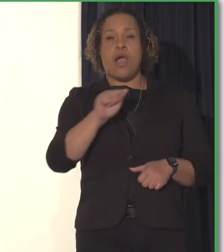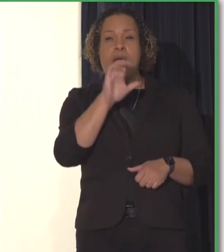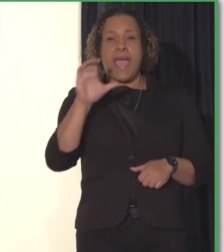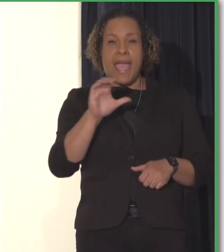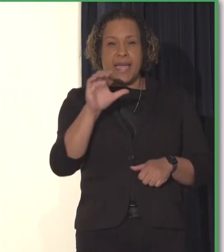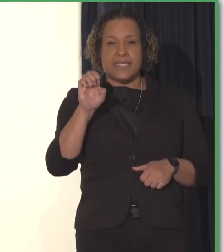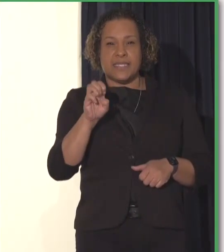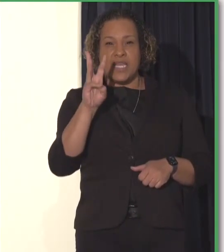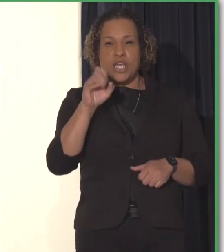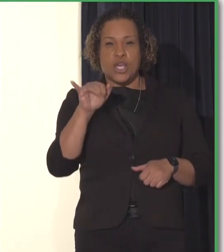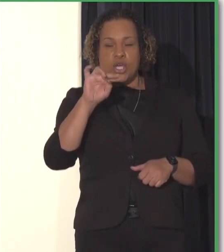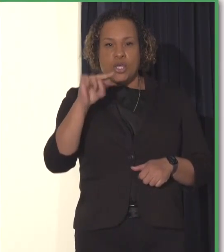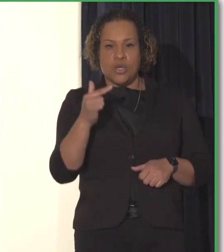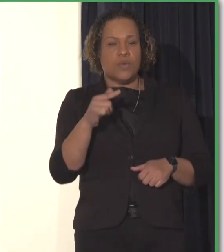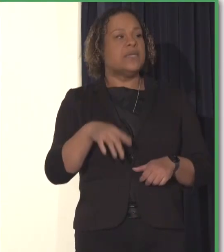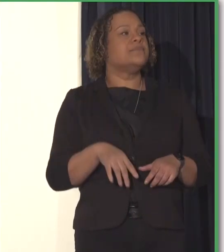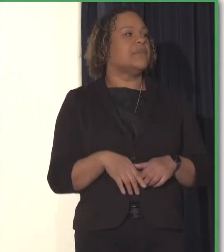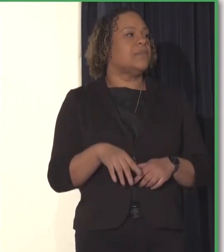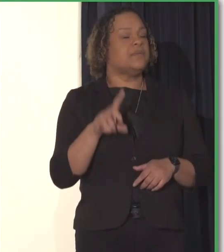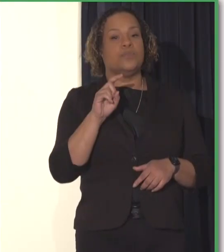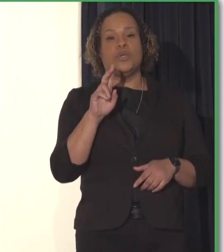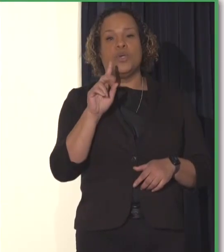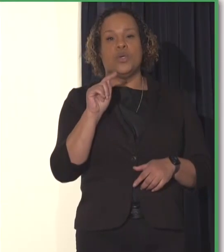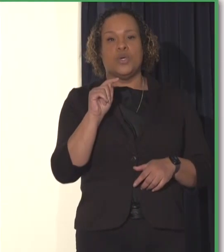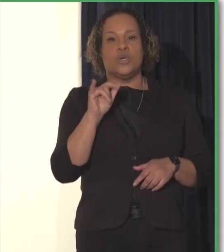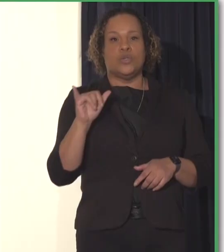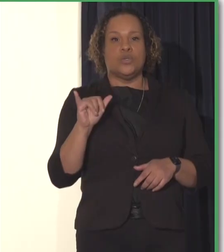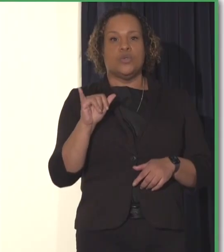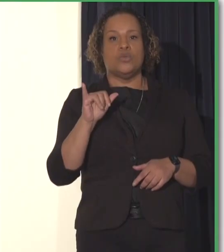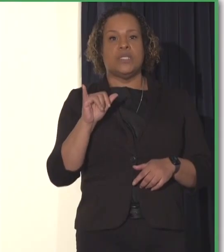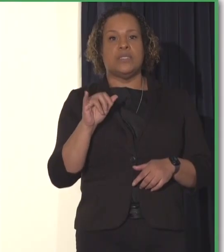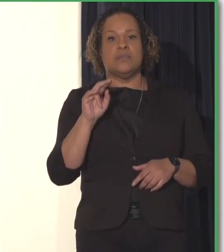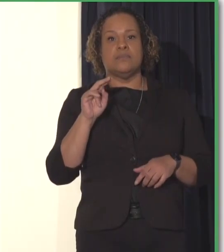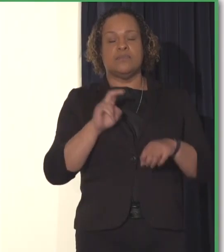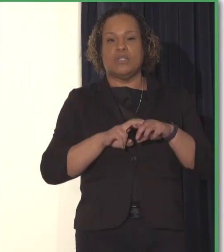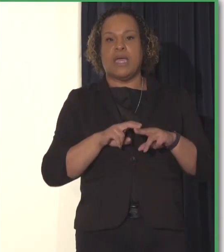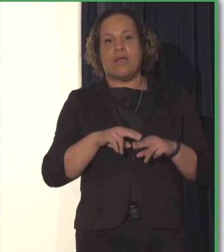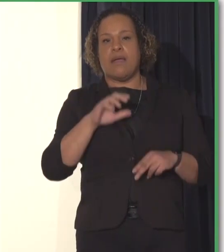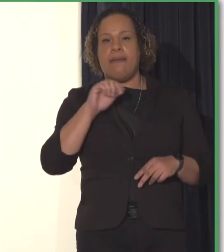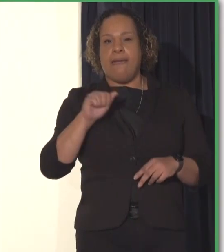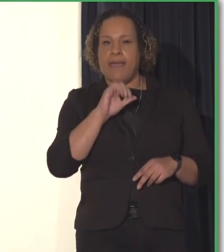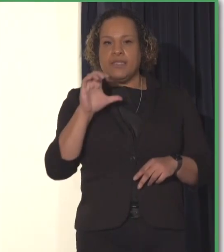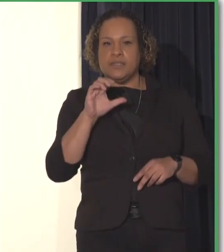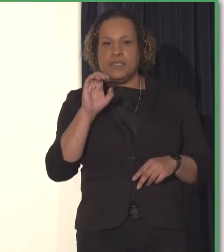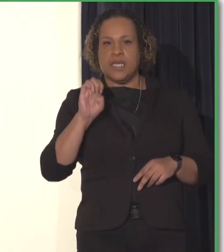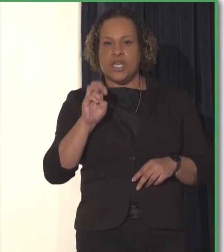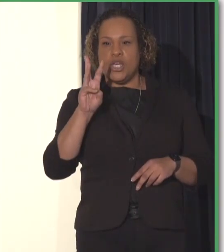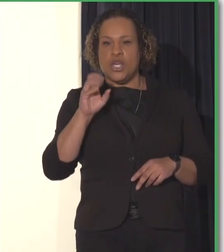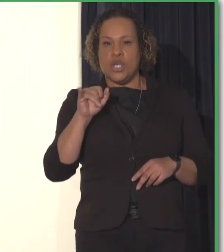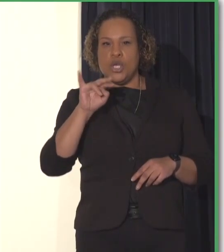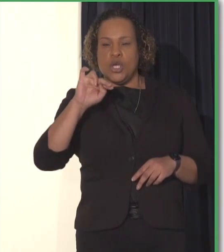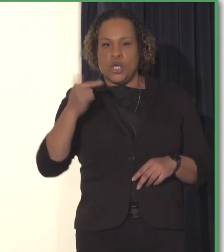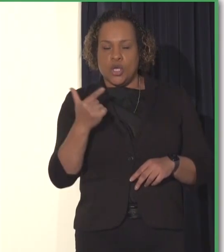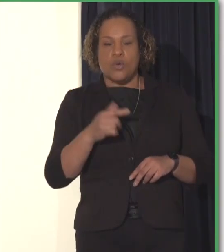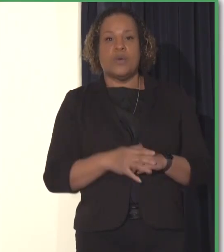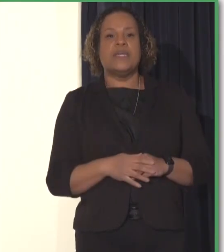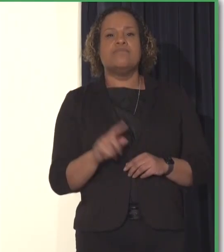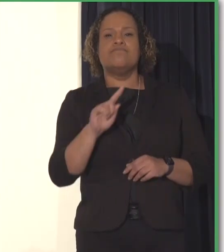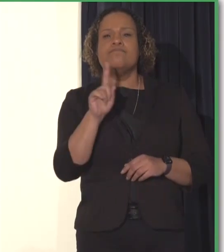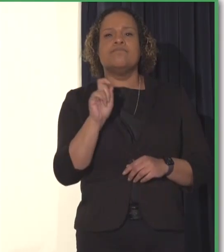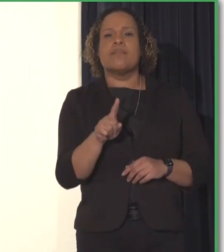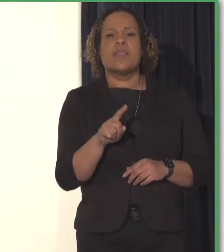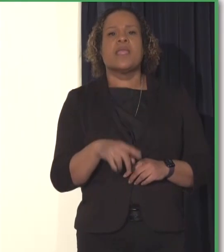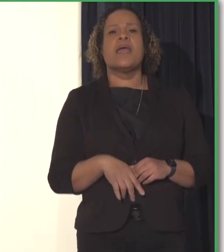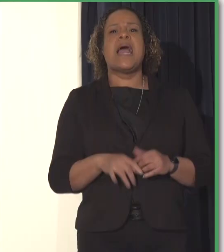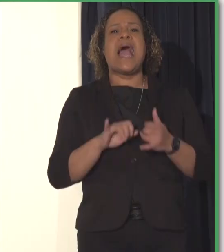the chair, AC Ewing, now, how far do you have to